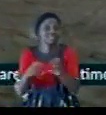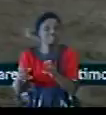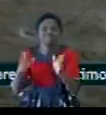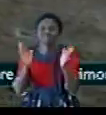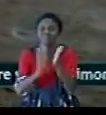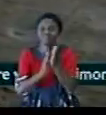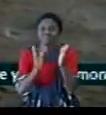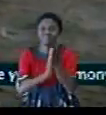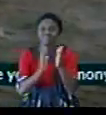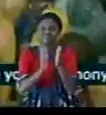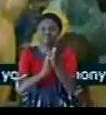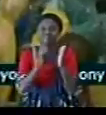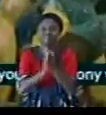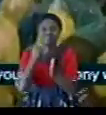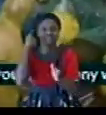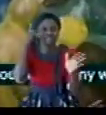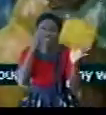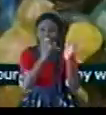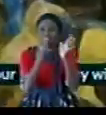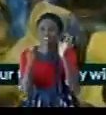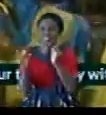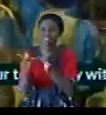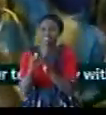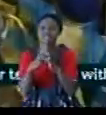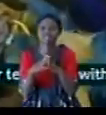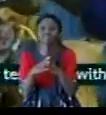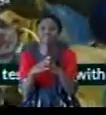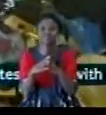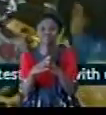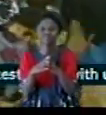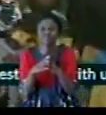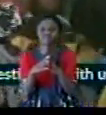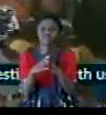together for Jesus.